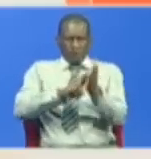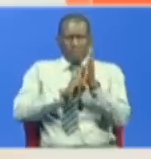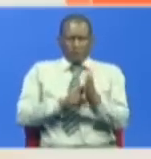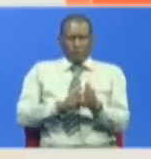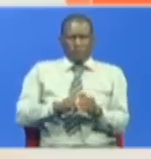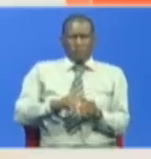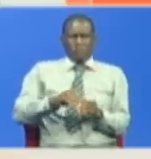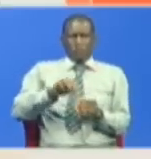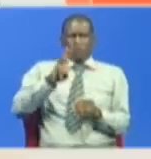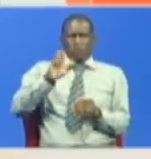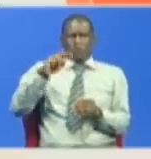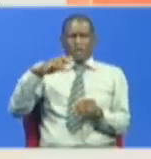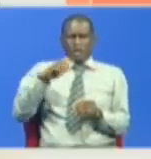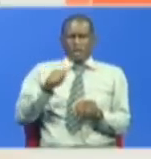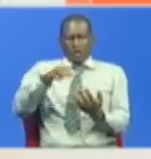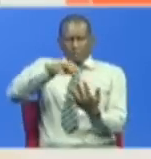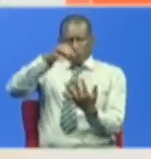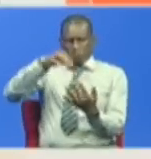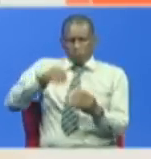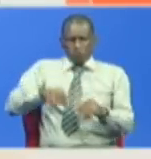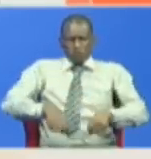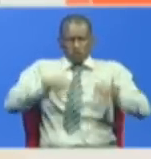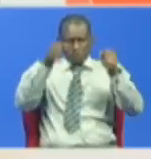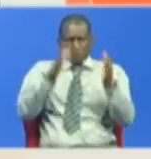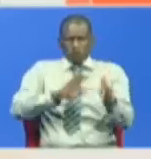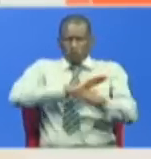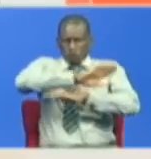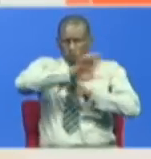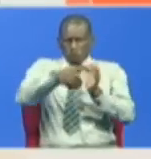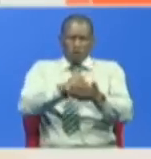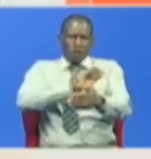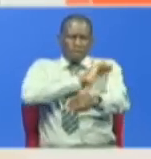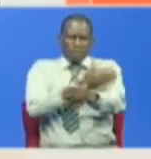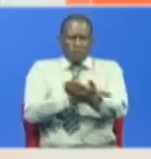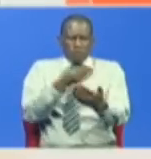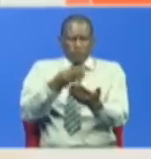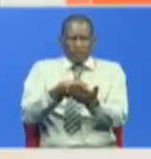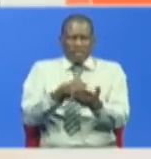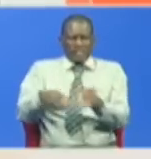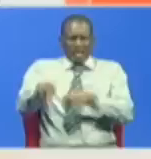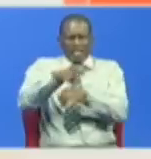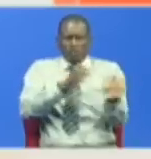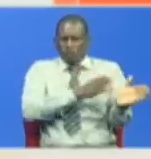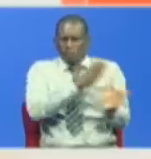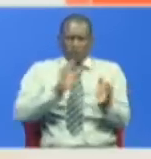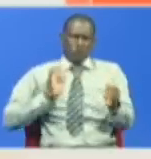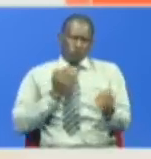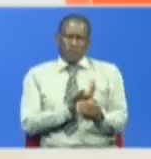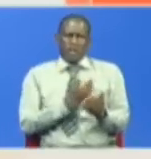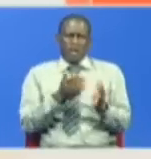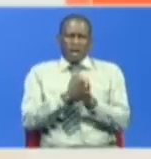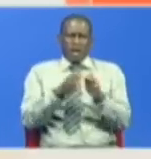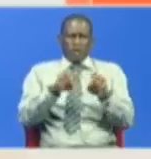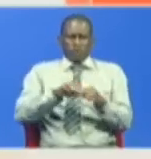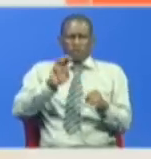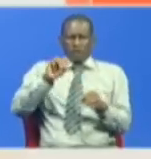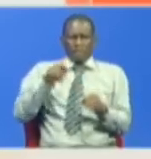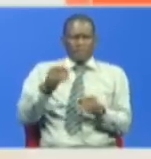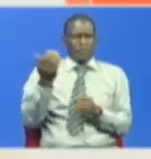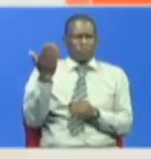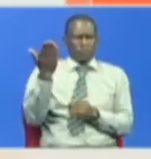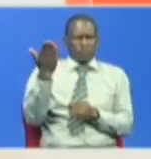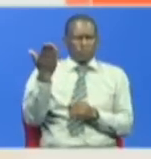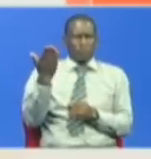Gladys Wanga has been nominated to chair the all-powerful Finance and National Planning Committee, while Shinyalu MP Justice